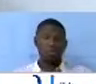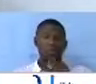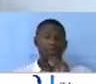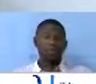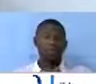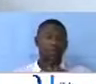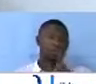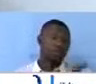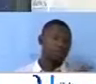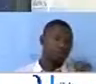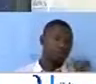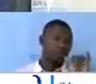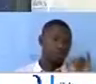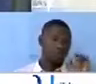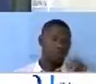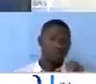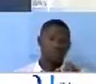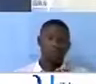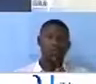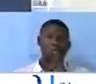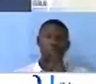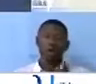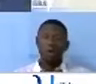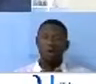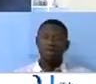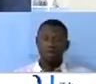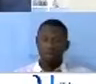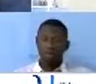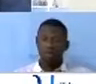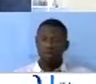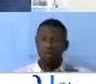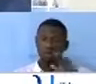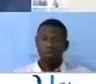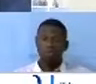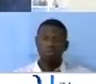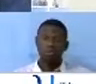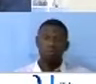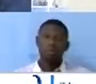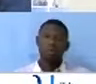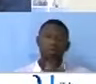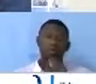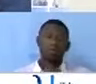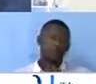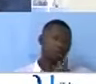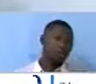Who had interest on Mr. Gay? I'm talking about the same person.